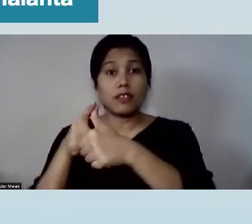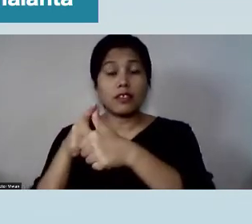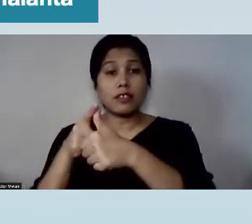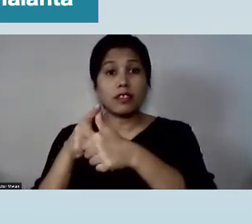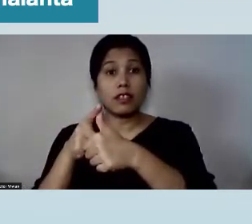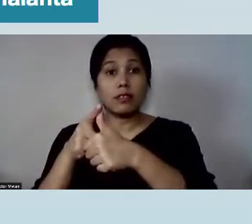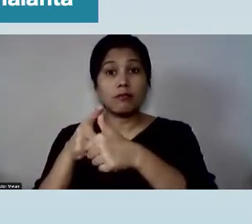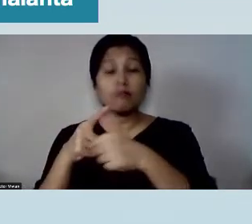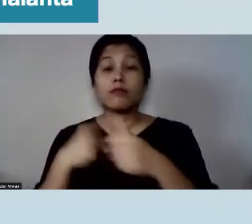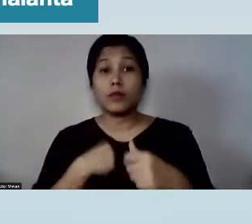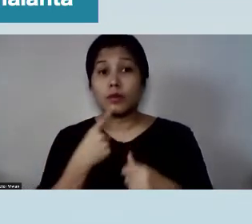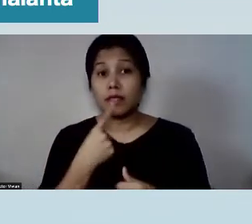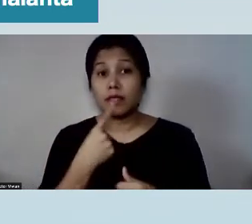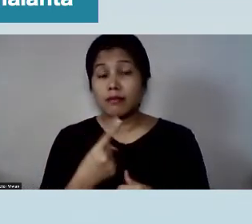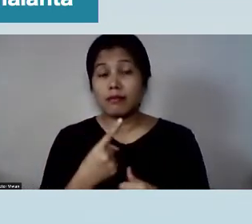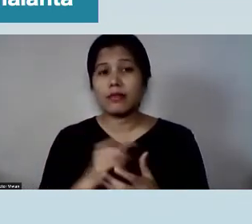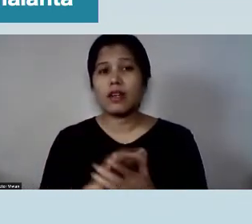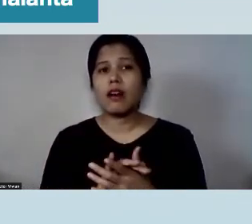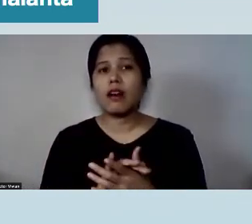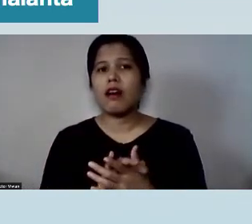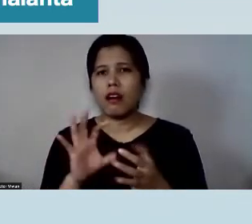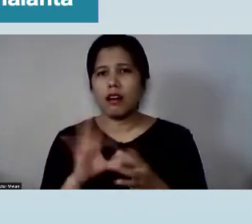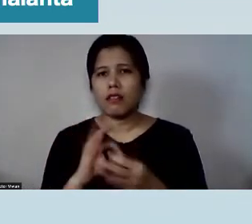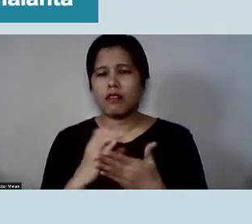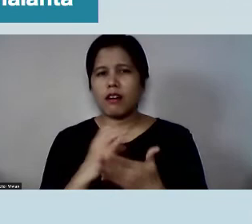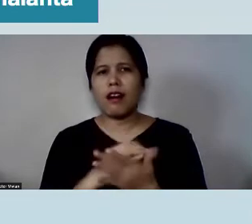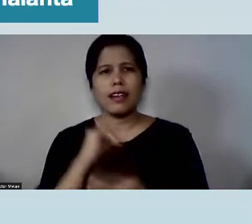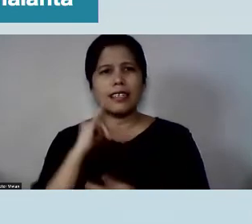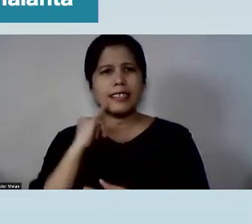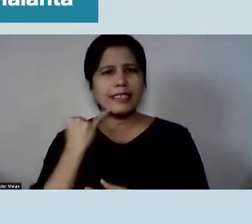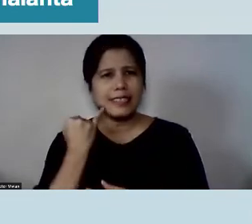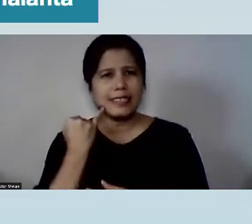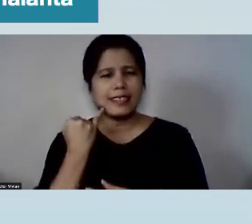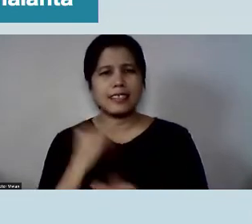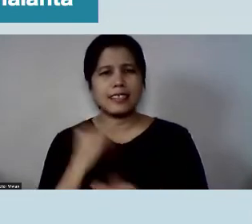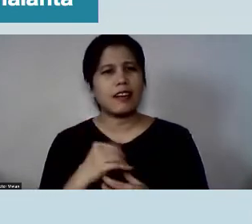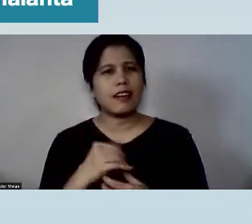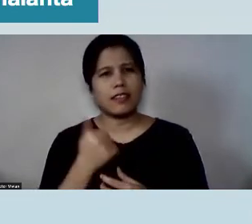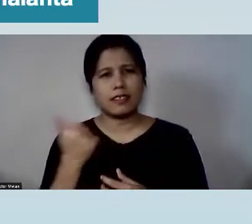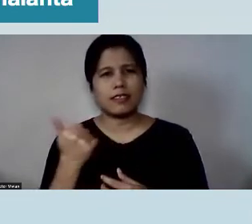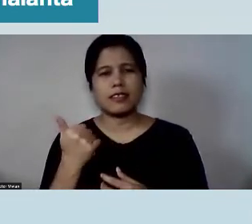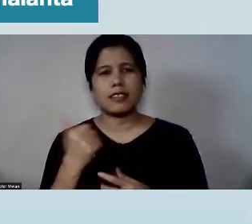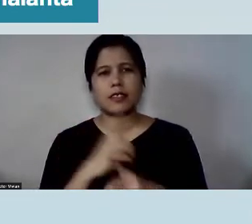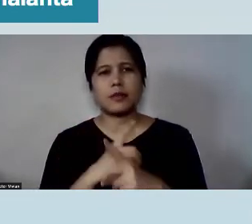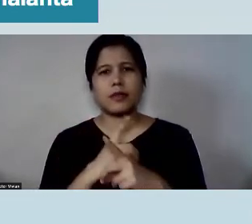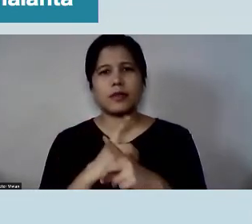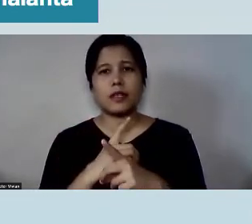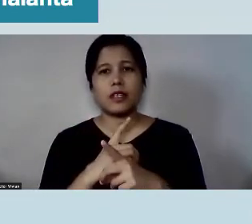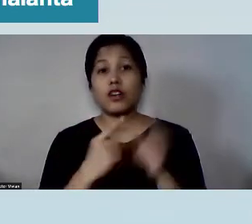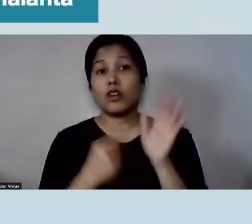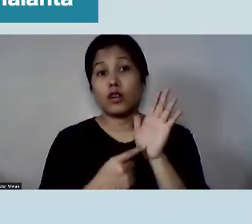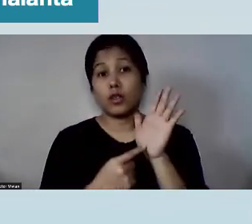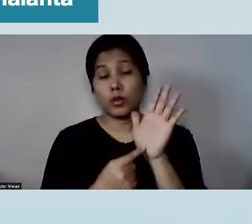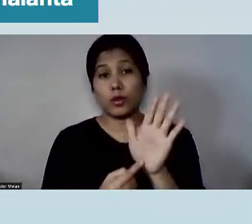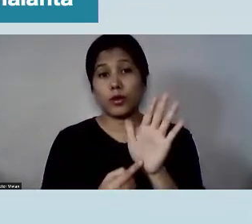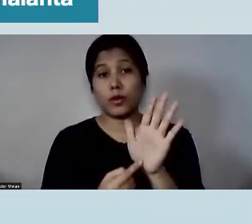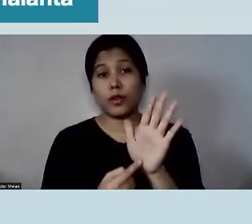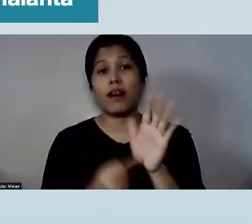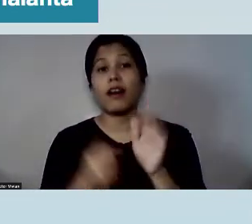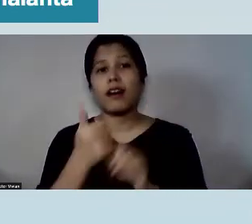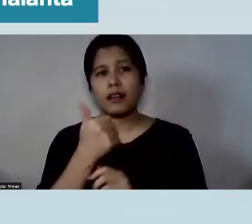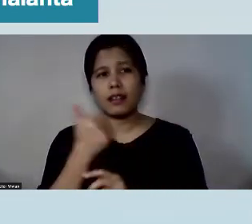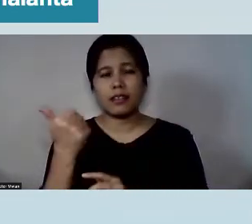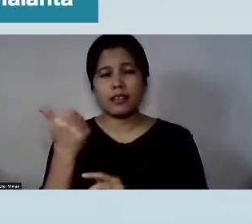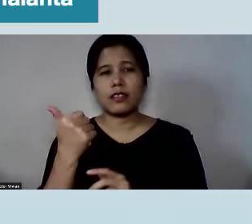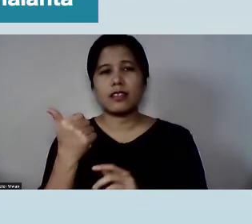mong sabihin. And then, of course, there's this jealousy about other children's abilities to perform. Tends to show off or otherwise